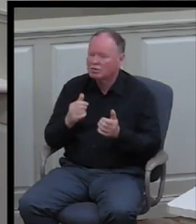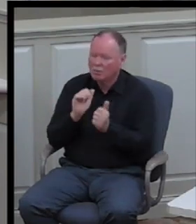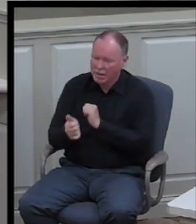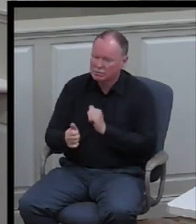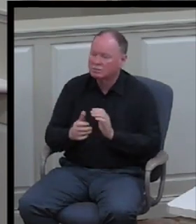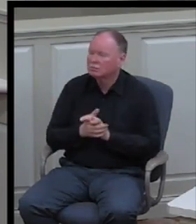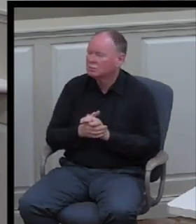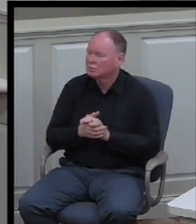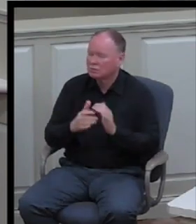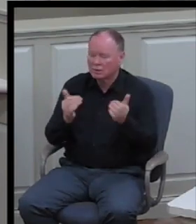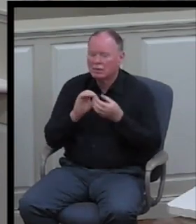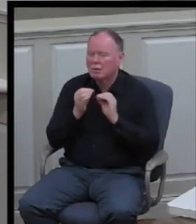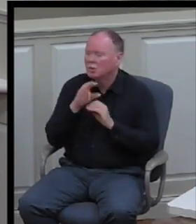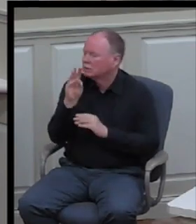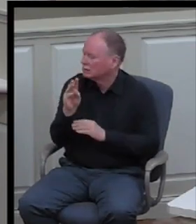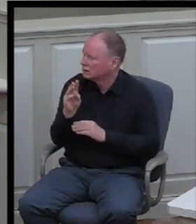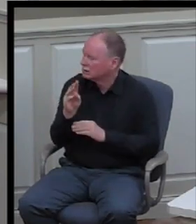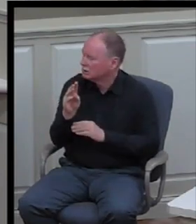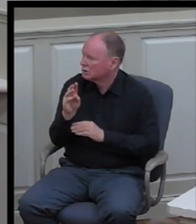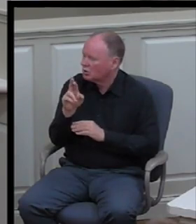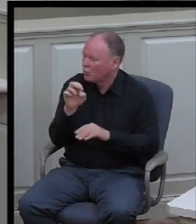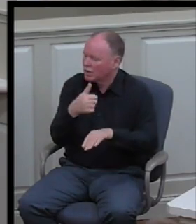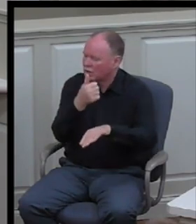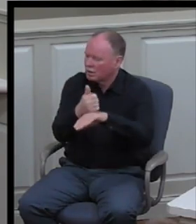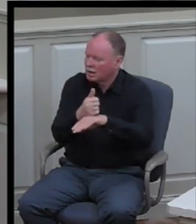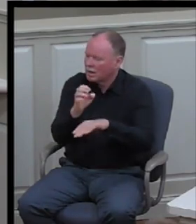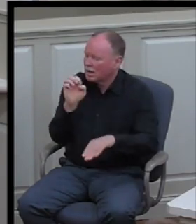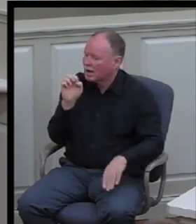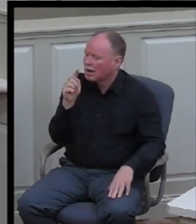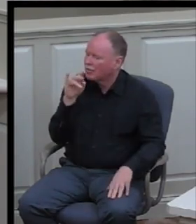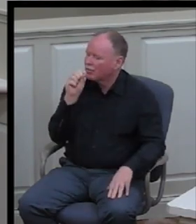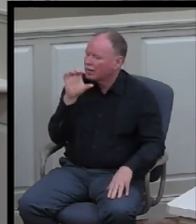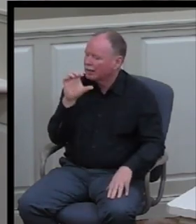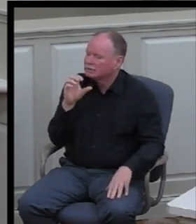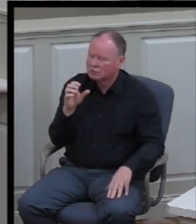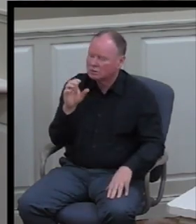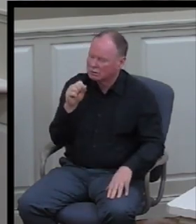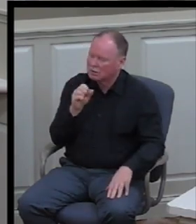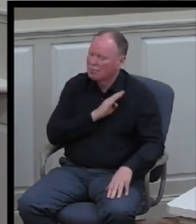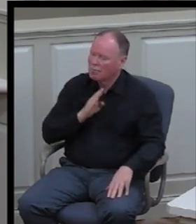Motion carries. Item 6 is the reappointment of Ethics Board member.